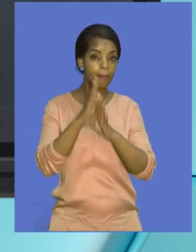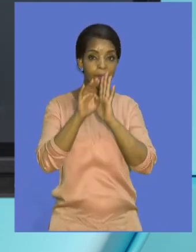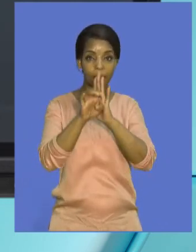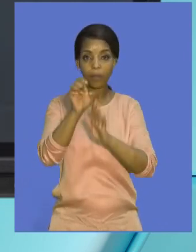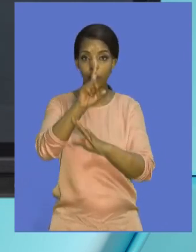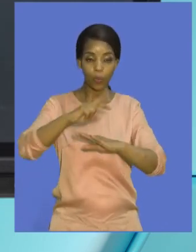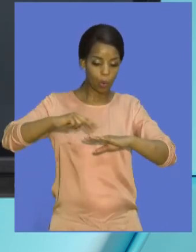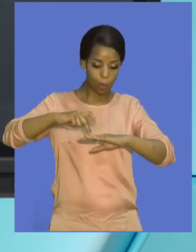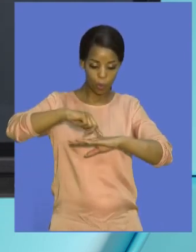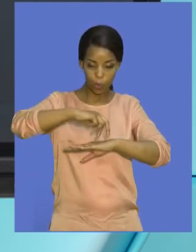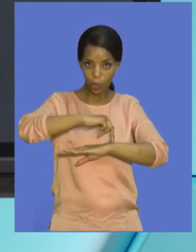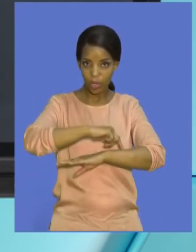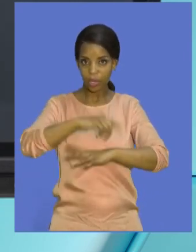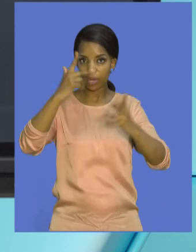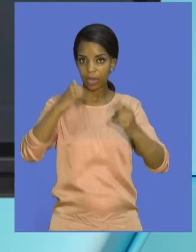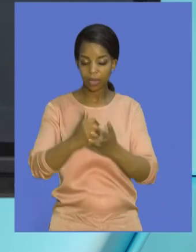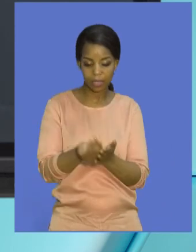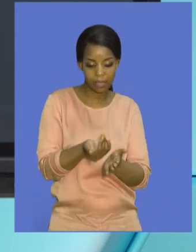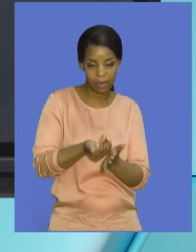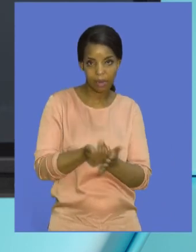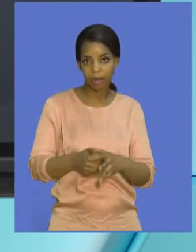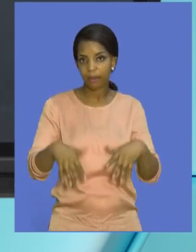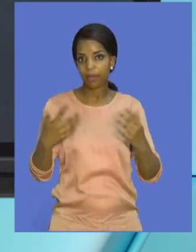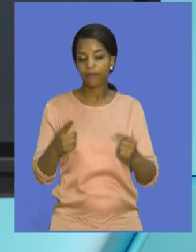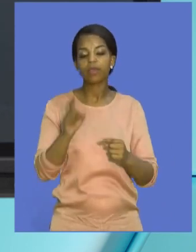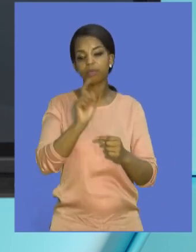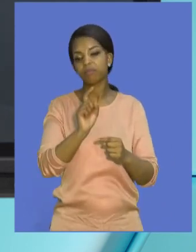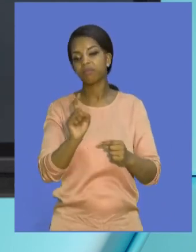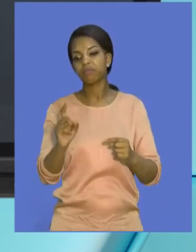every day. That's what we are talking about here. So that's